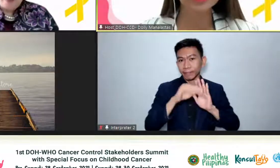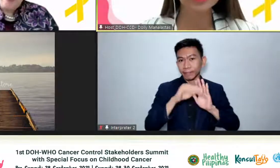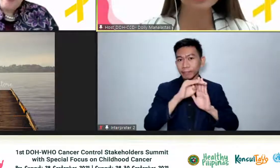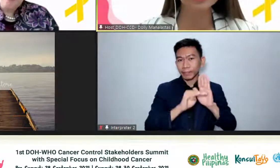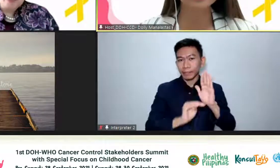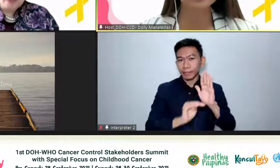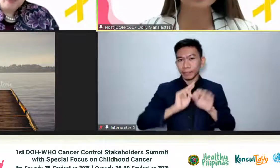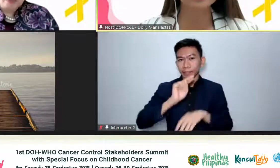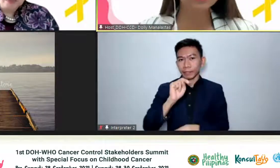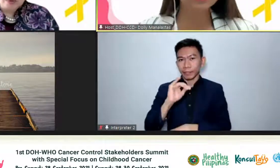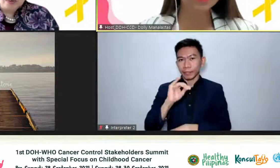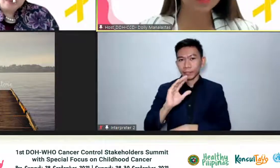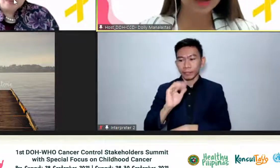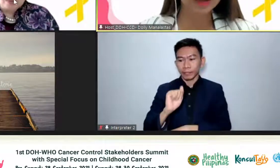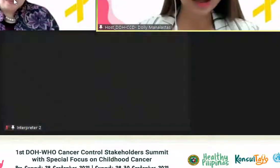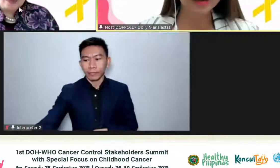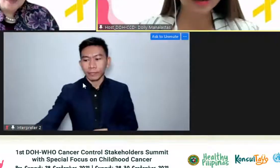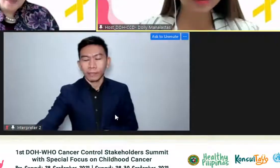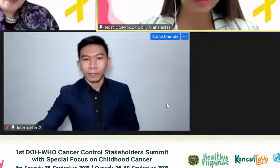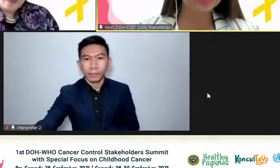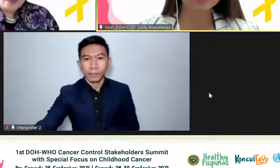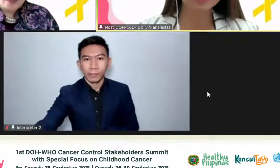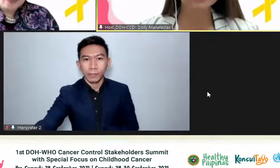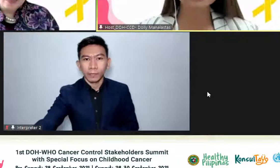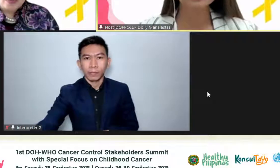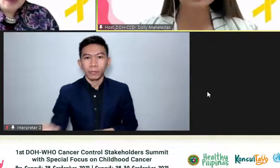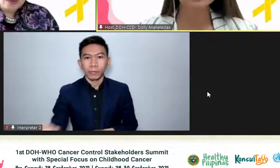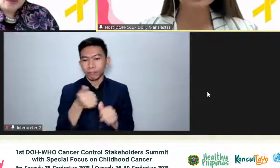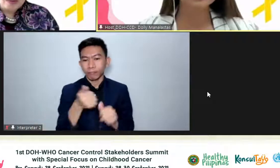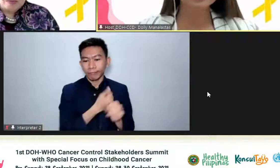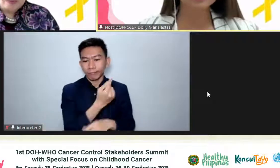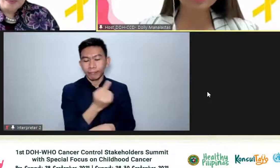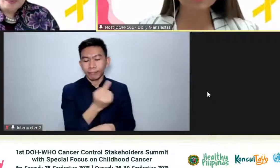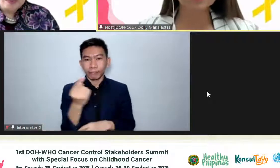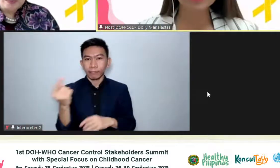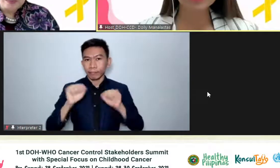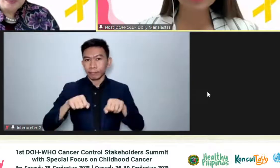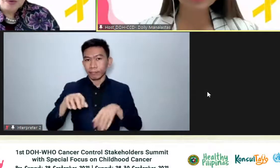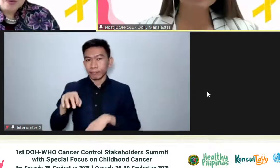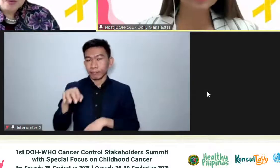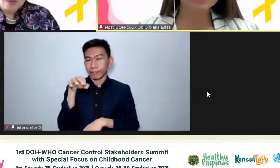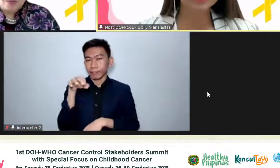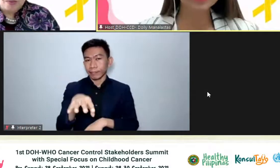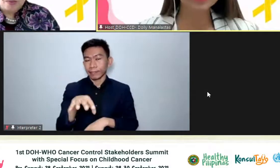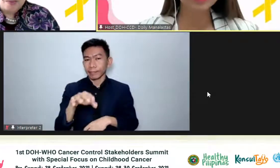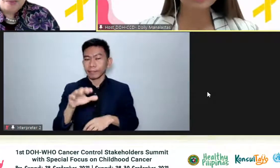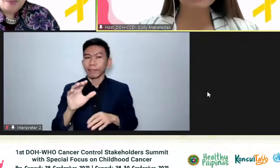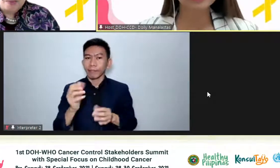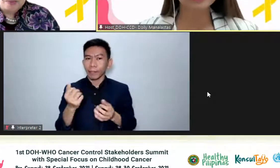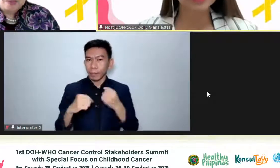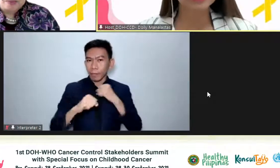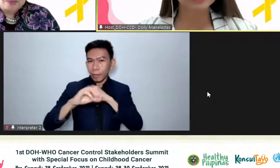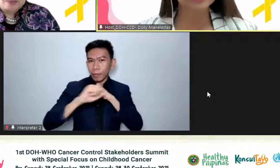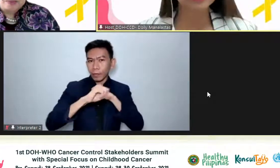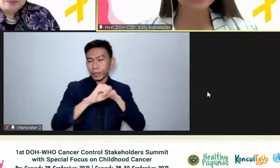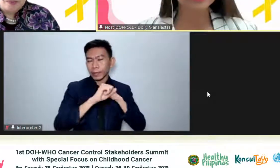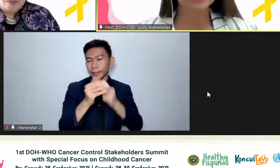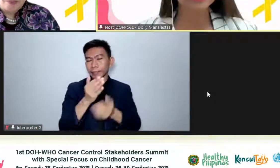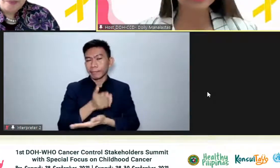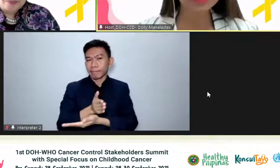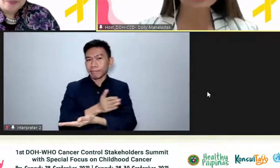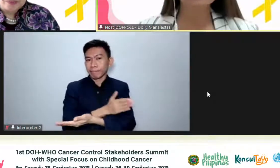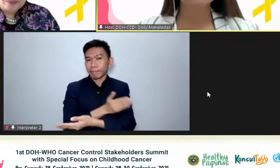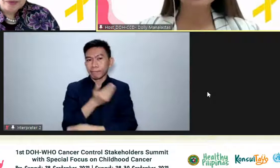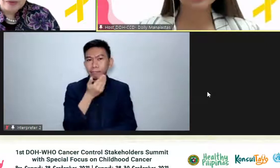Integrated Cancer Control Act and how each one of us can contribute in promoting a better healthcare system, especially